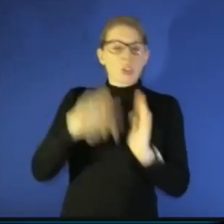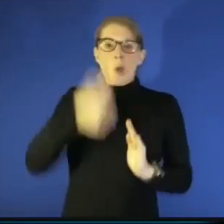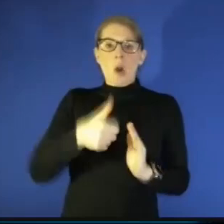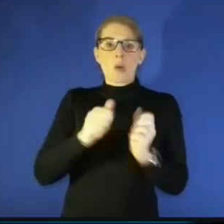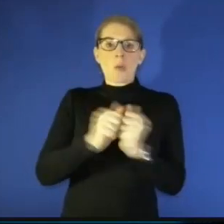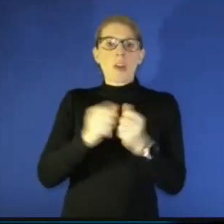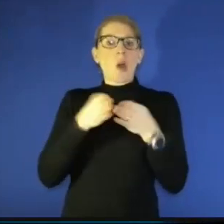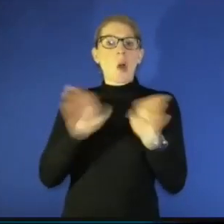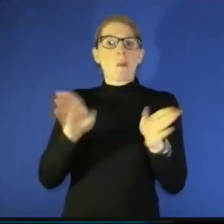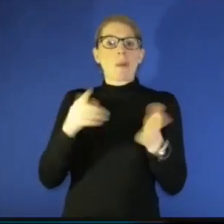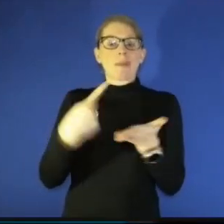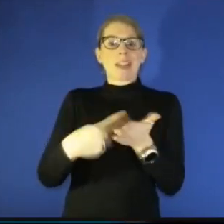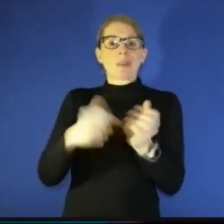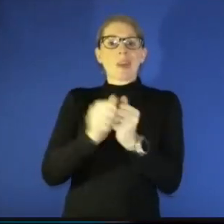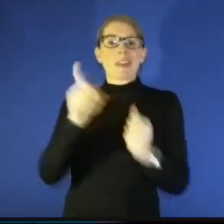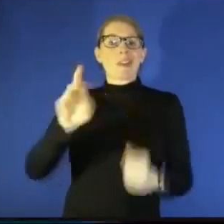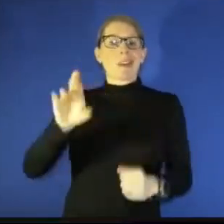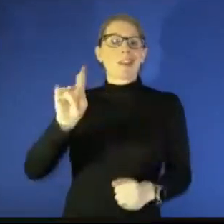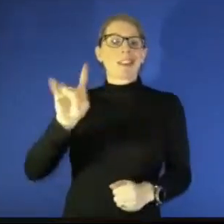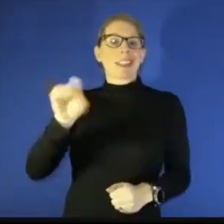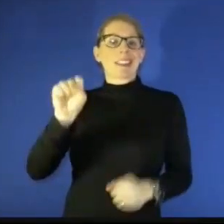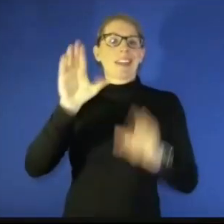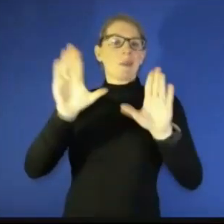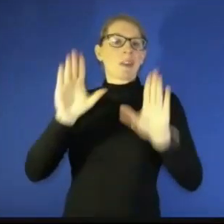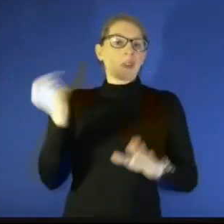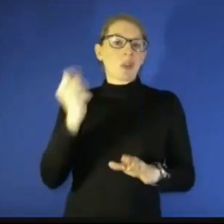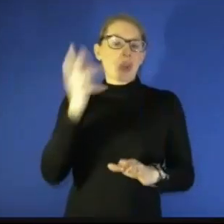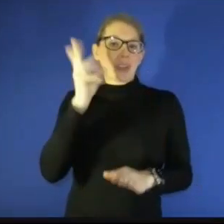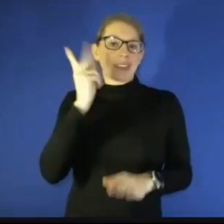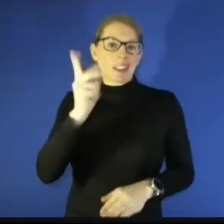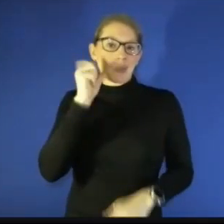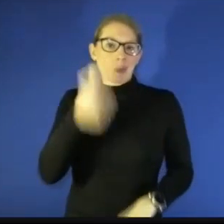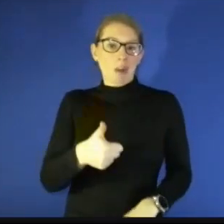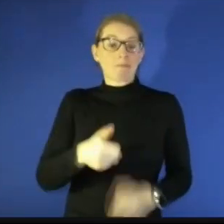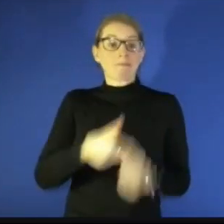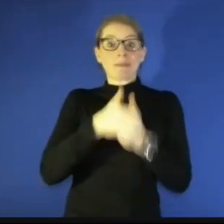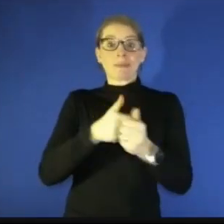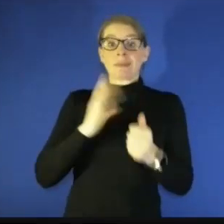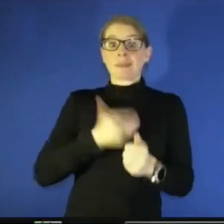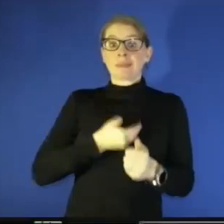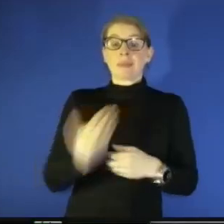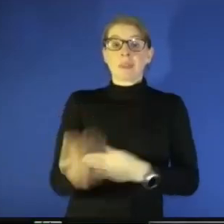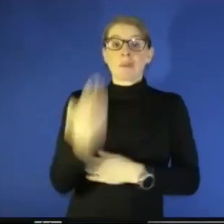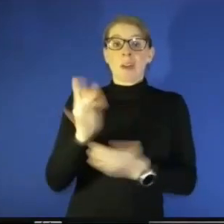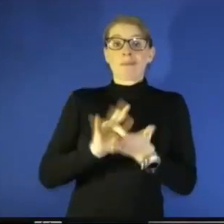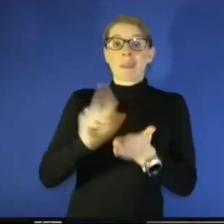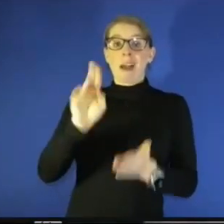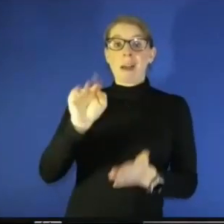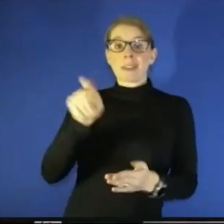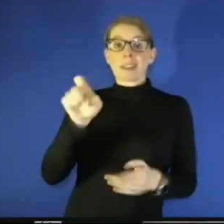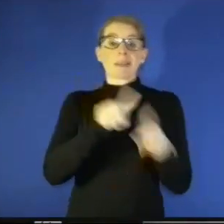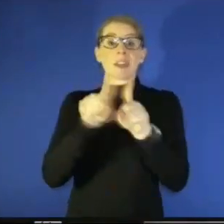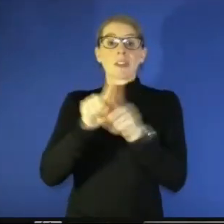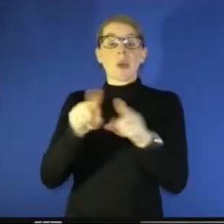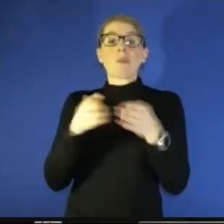Have a great Tuesday. We'll see you tomorrow. Subscribe to our morning medical update and Open Mics